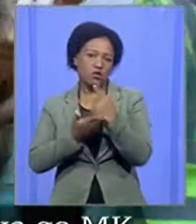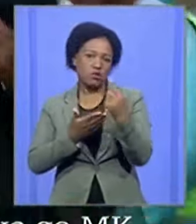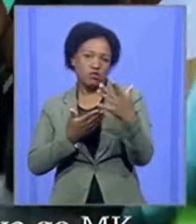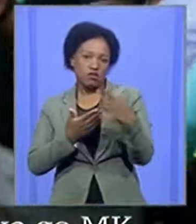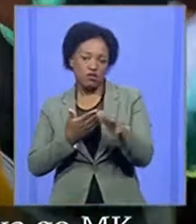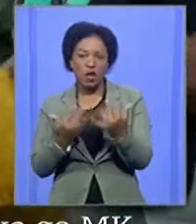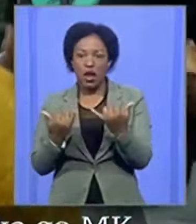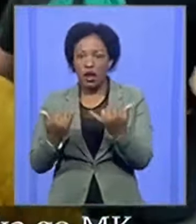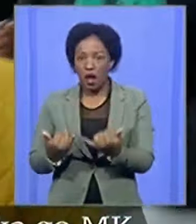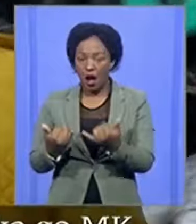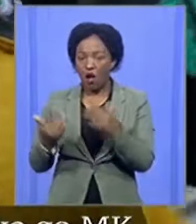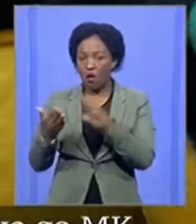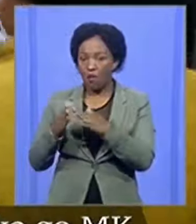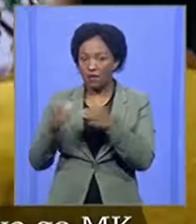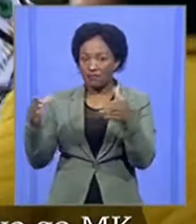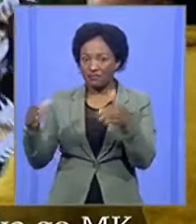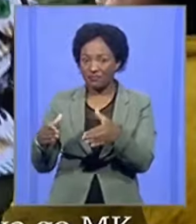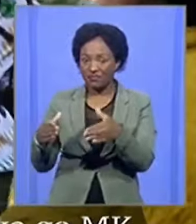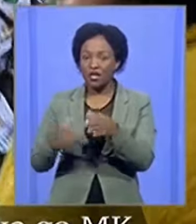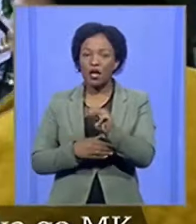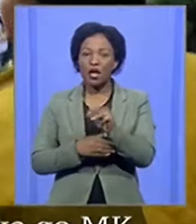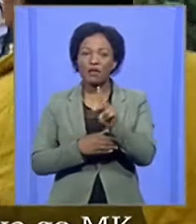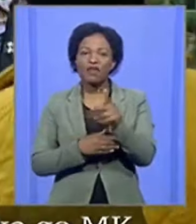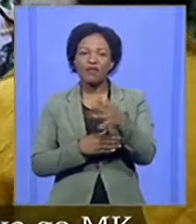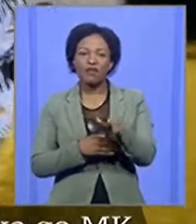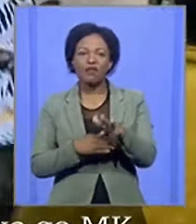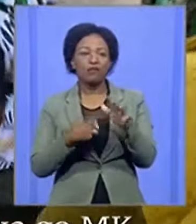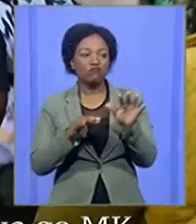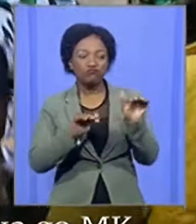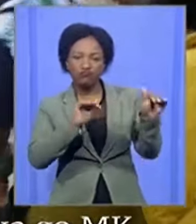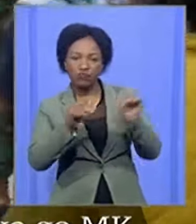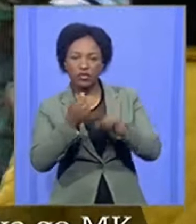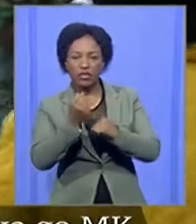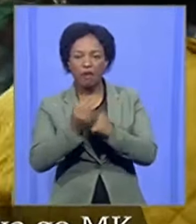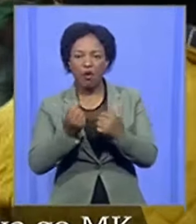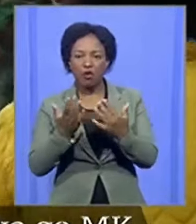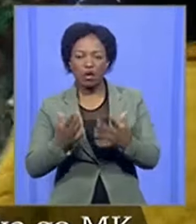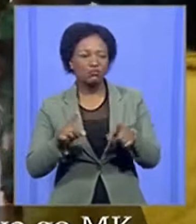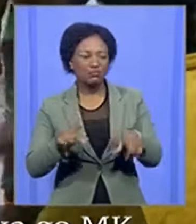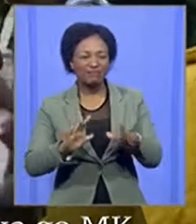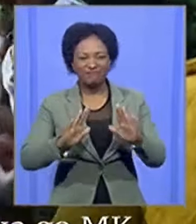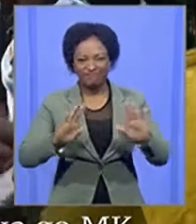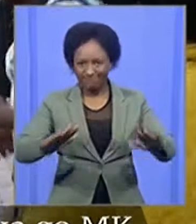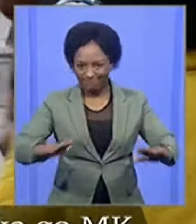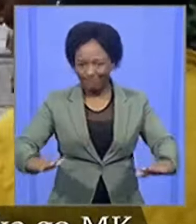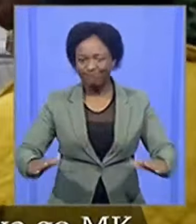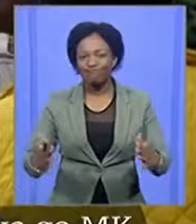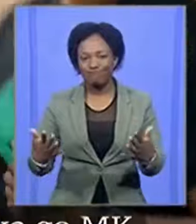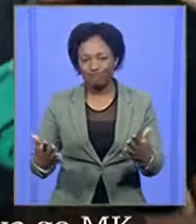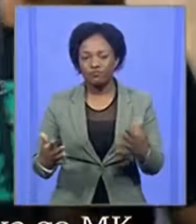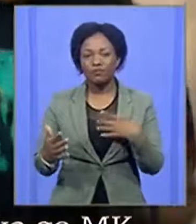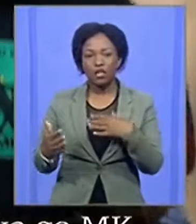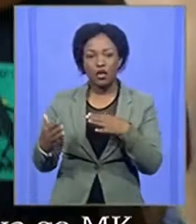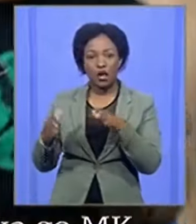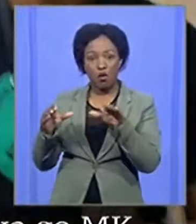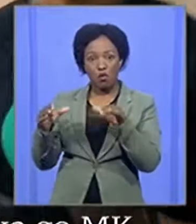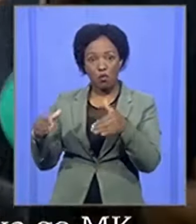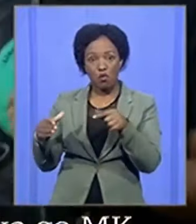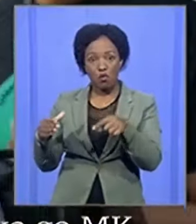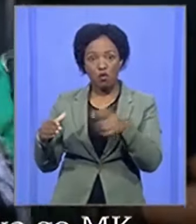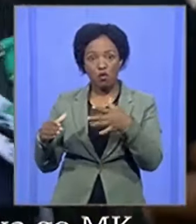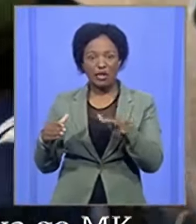bjalo, mokgatlo wa Umkhondo Wesizwe o ipileditše go balatedi go theoša maswafo. Mokgatlo o sotše mohlami